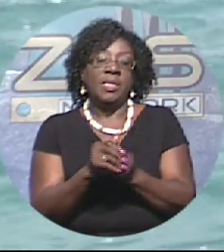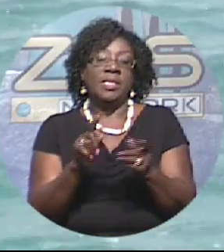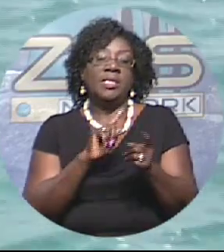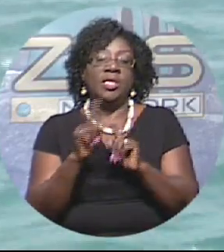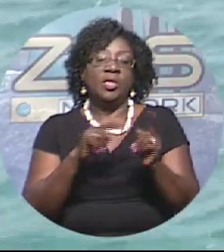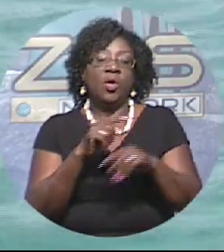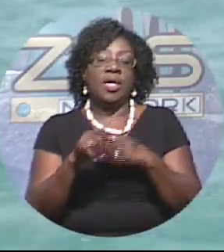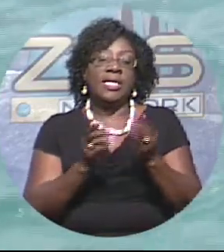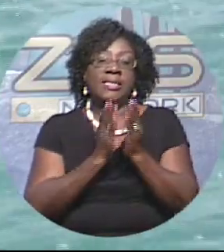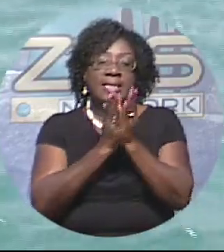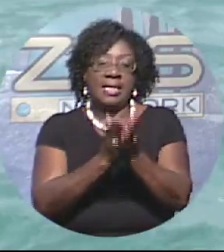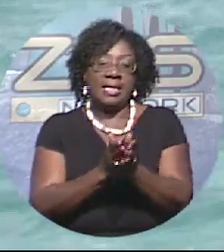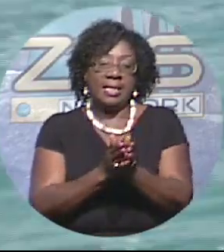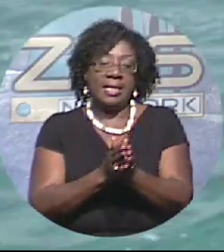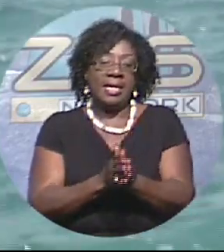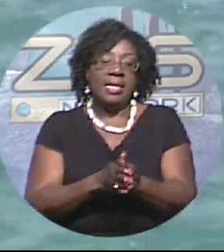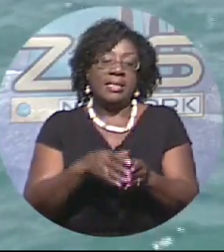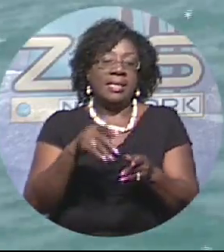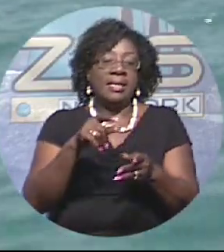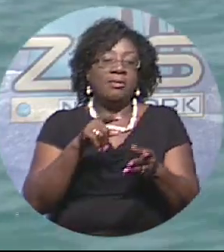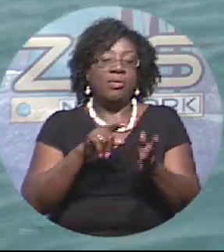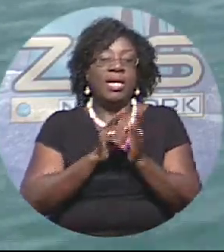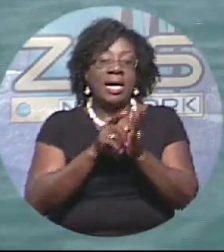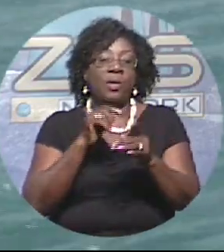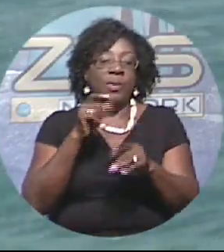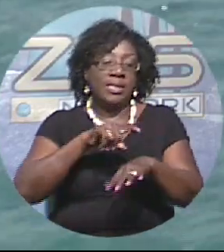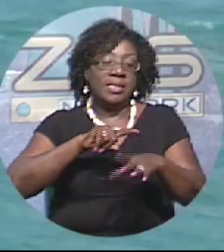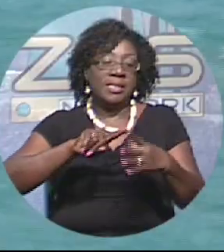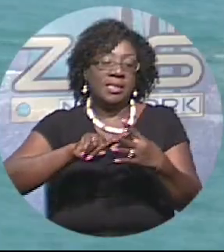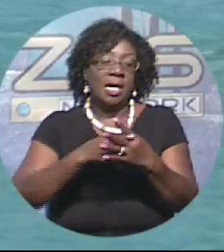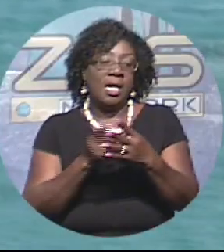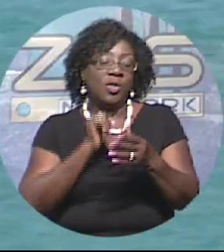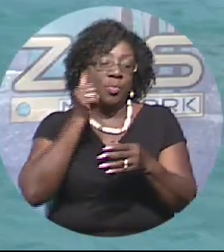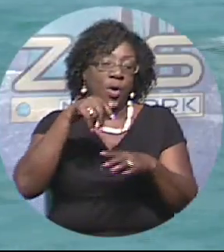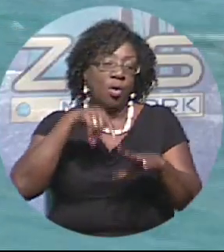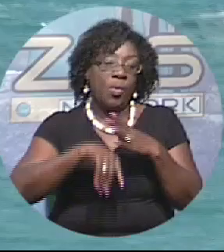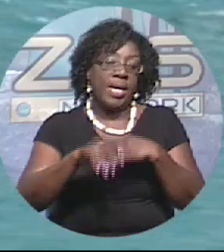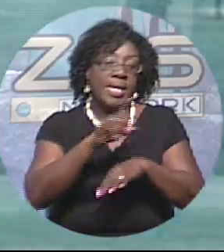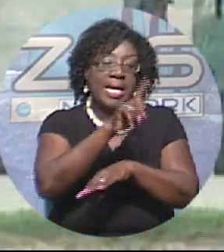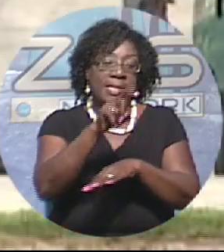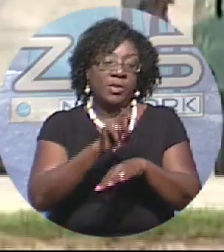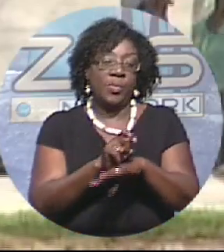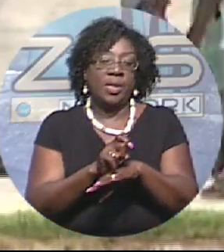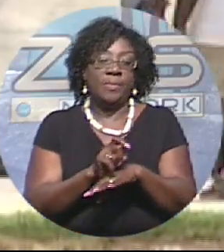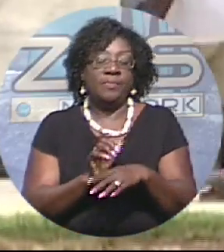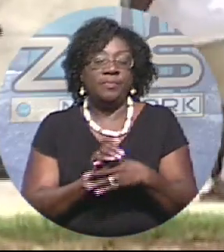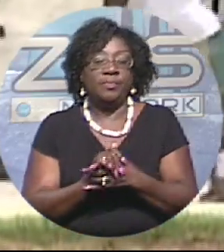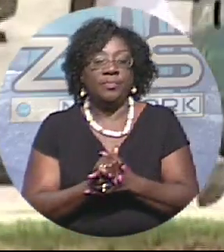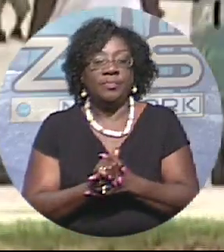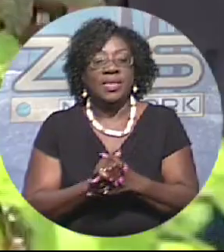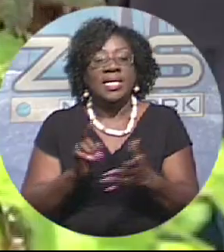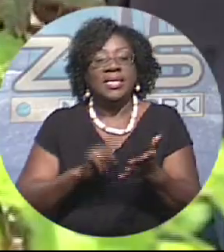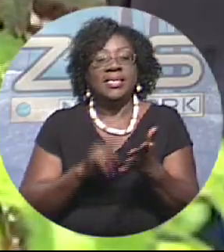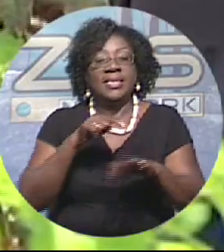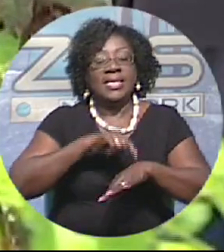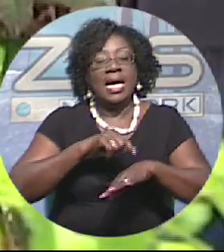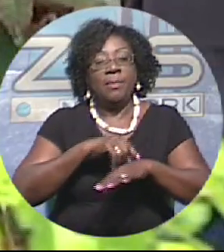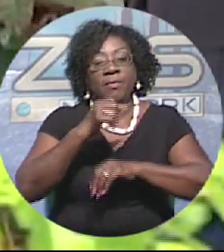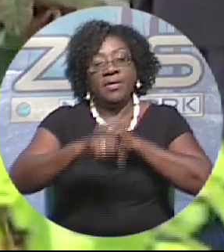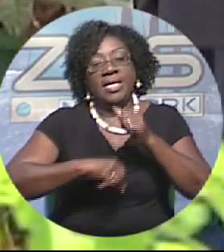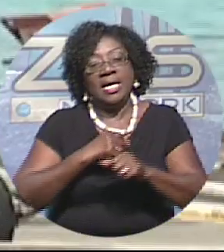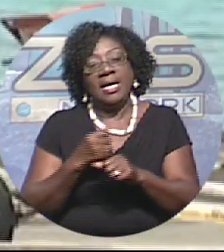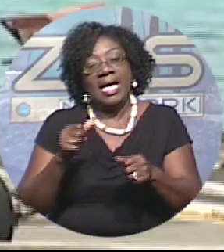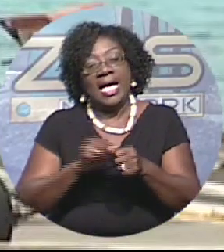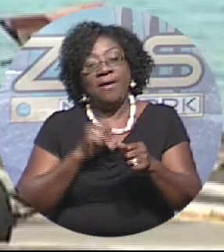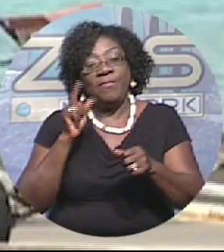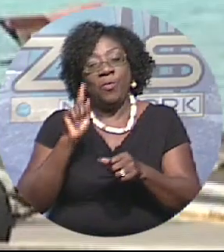sailing, the Black Point Regatta will get underway tomorrow. Our Julian Gibson is there and filed this report. This time of year, most everybody flock